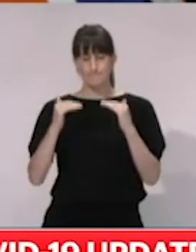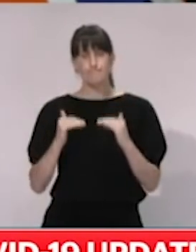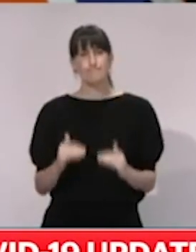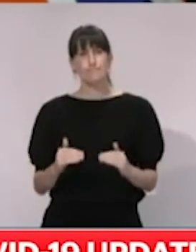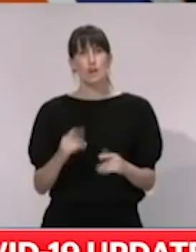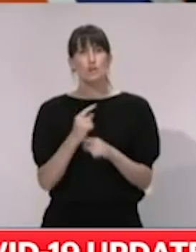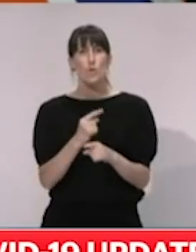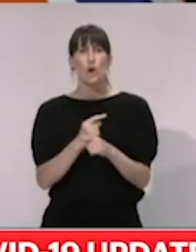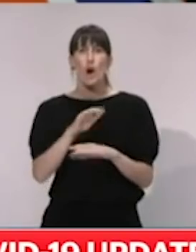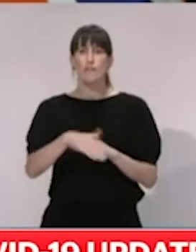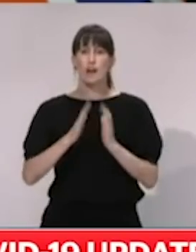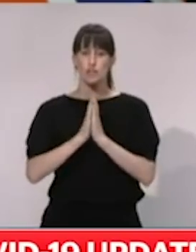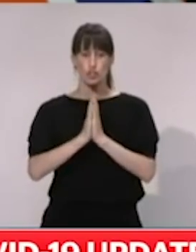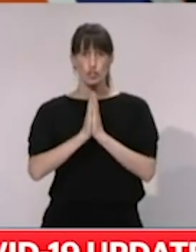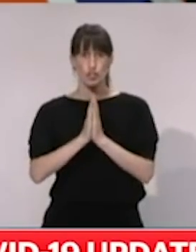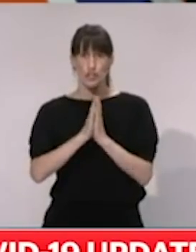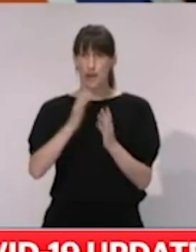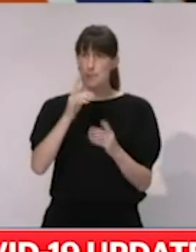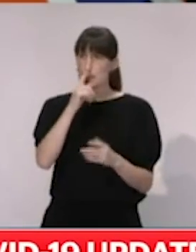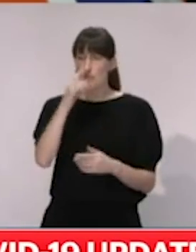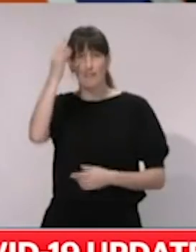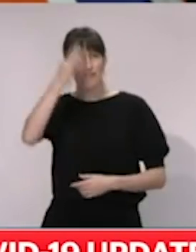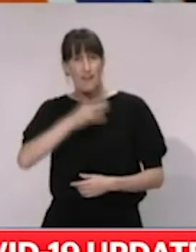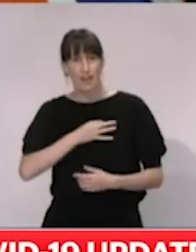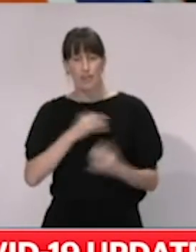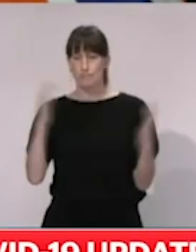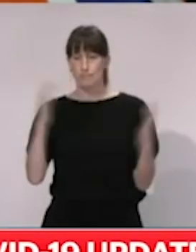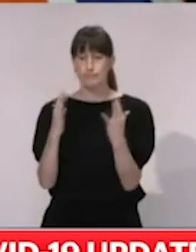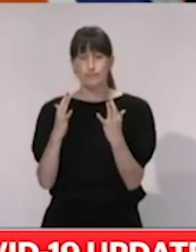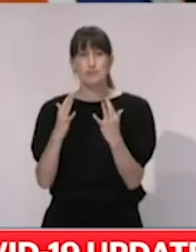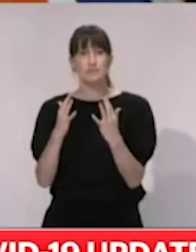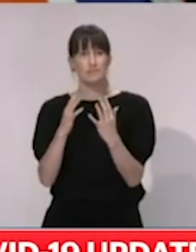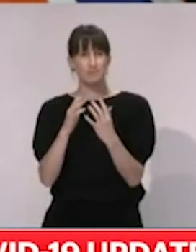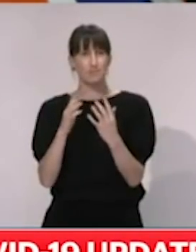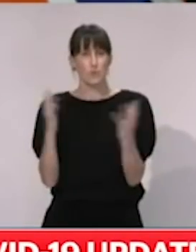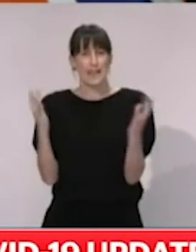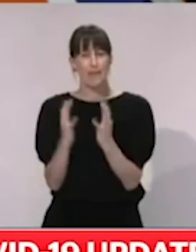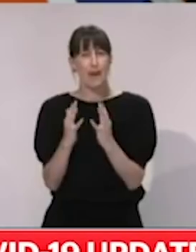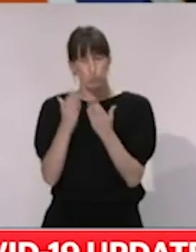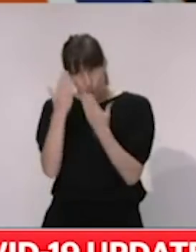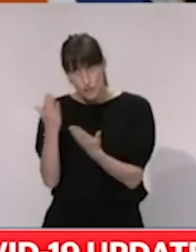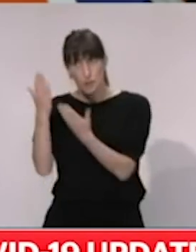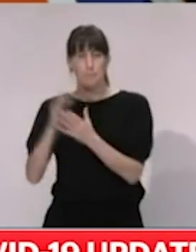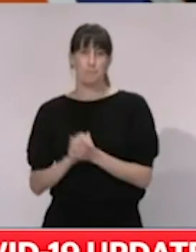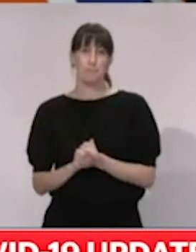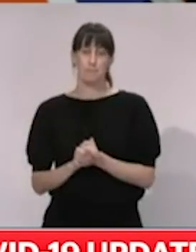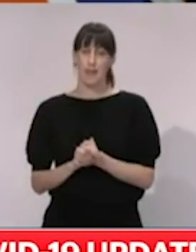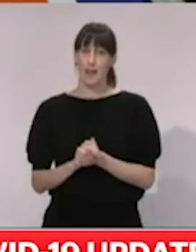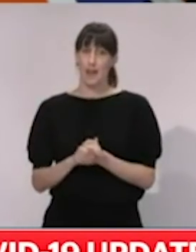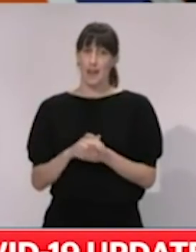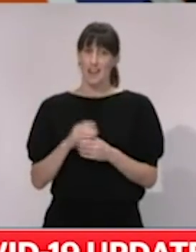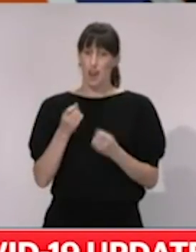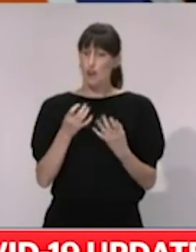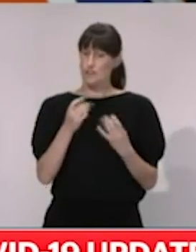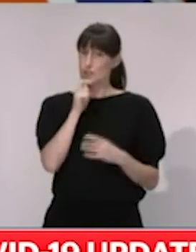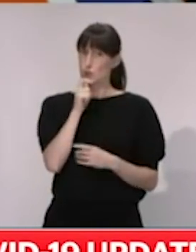I know there was some publicity over the last weekend about these. It's important I start by saying there has been fantastic support from